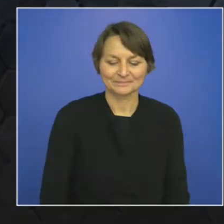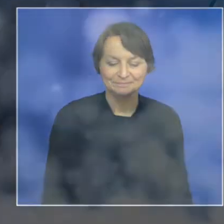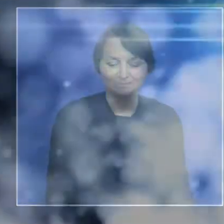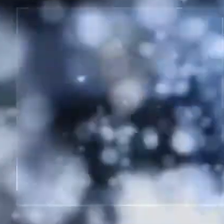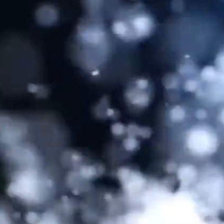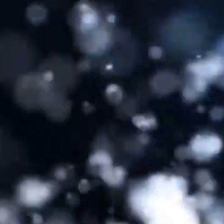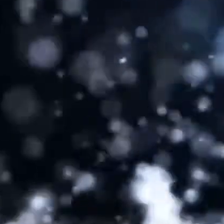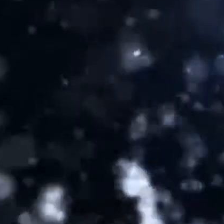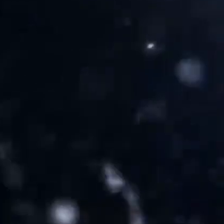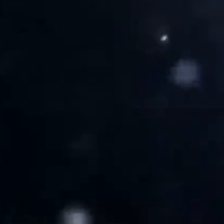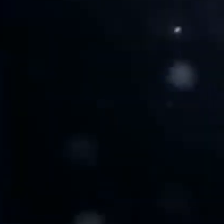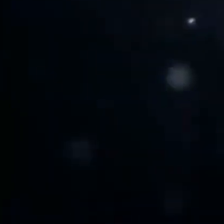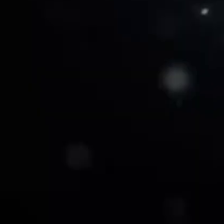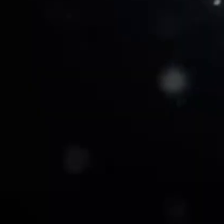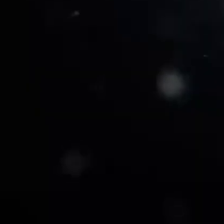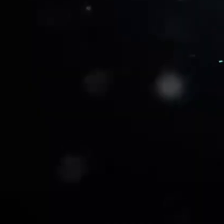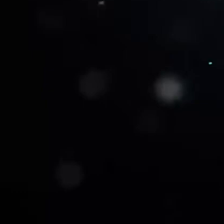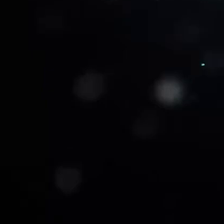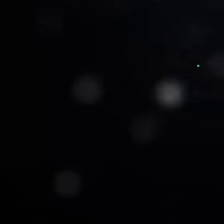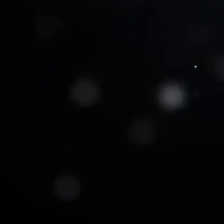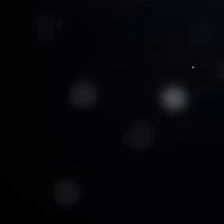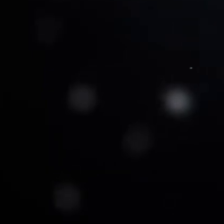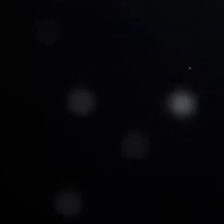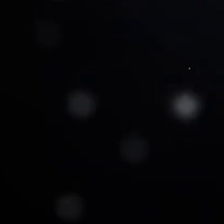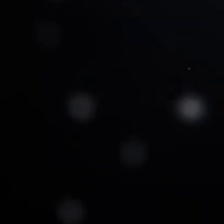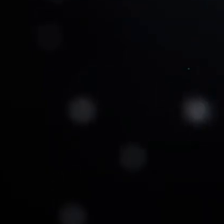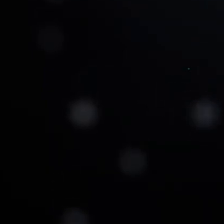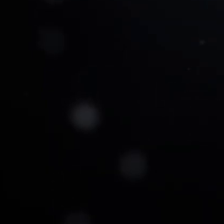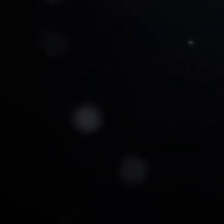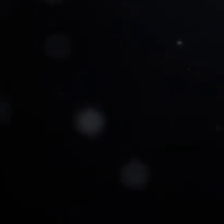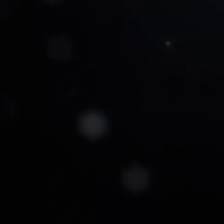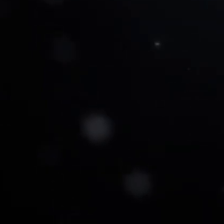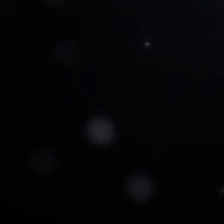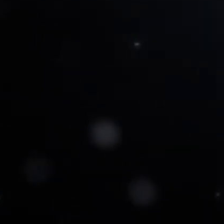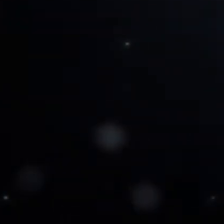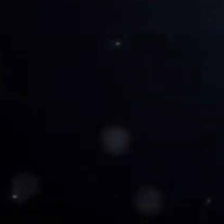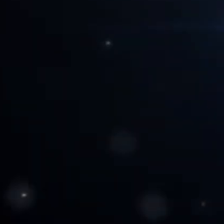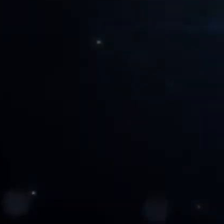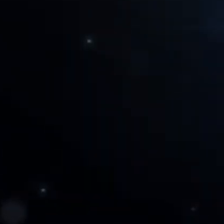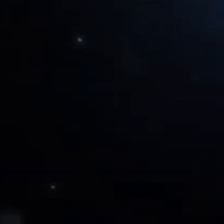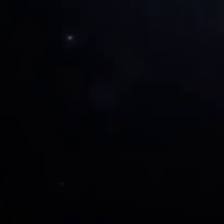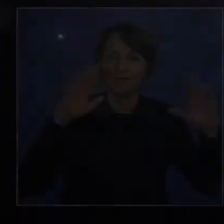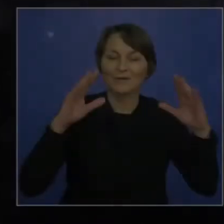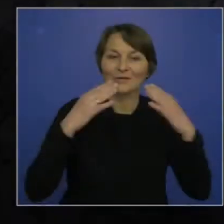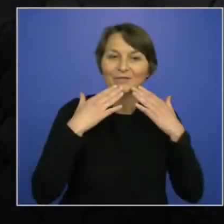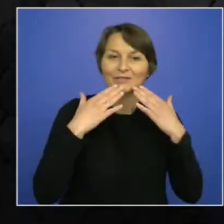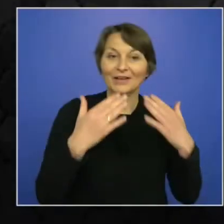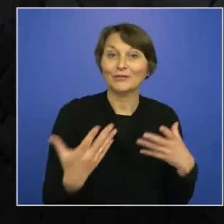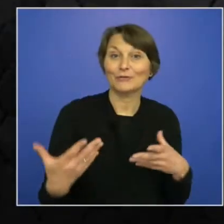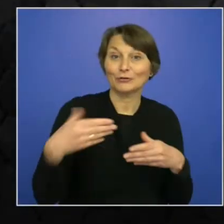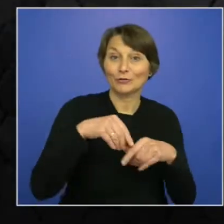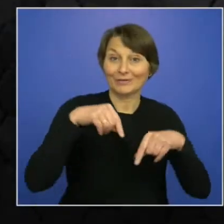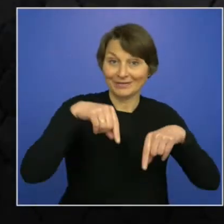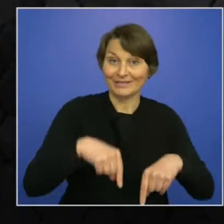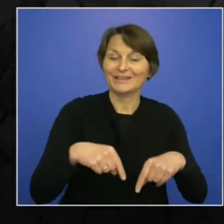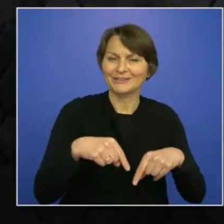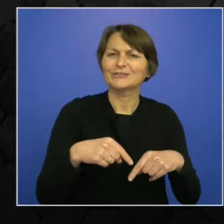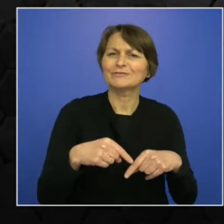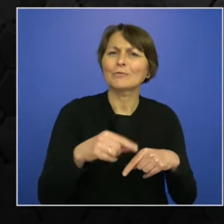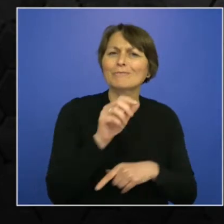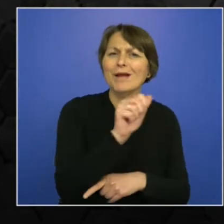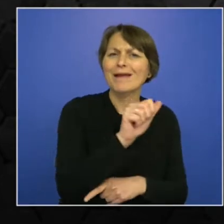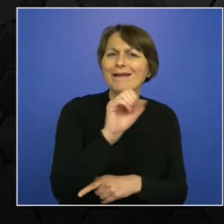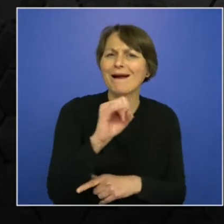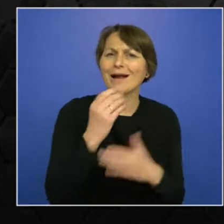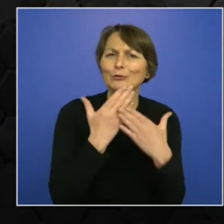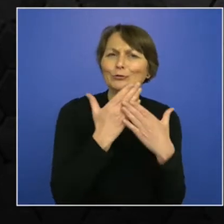So hi everyone. Firstly, I would like to thank all of you for joining us in the Global AI Student Conference 2021,